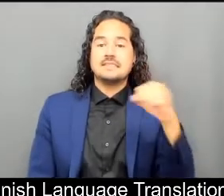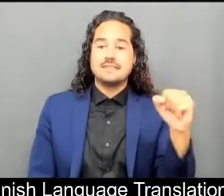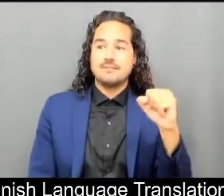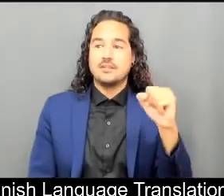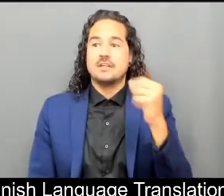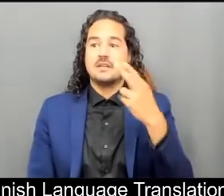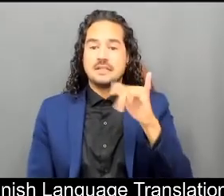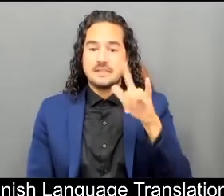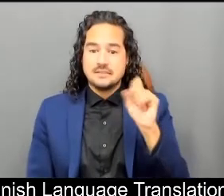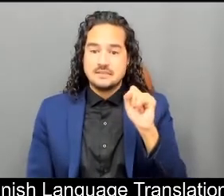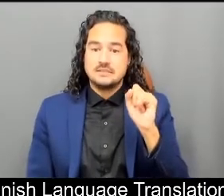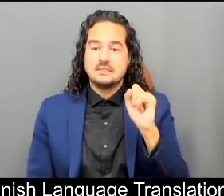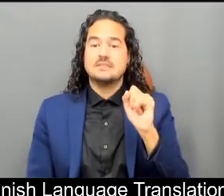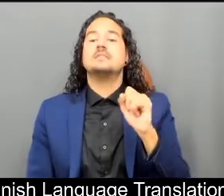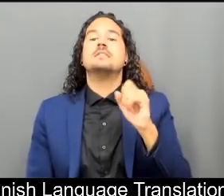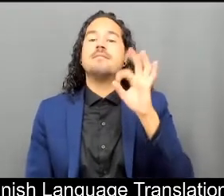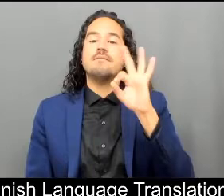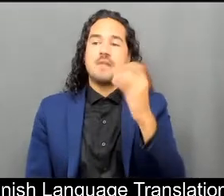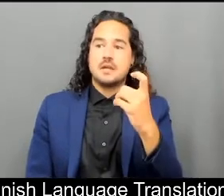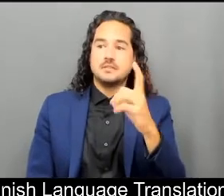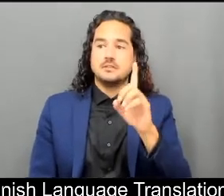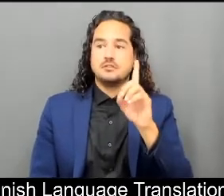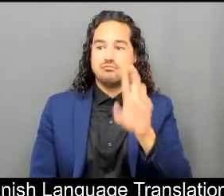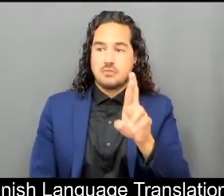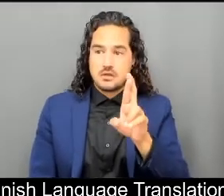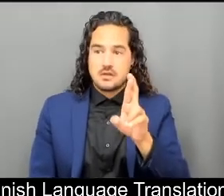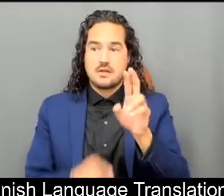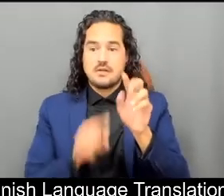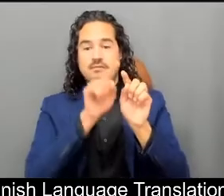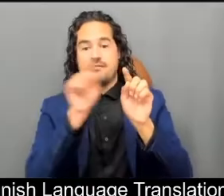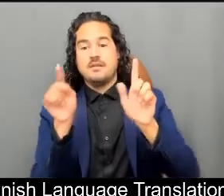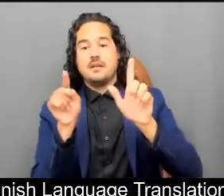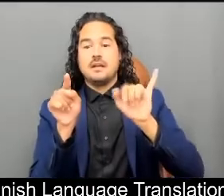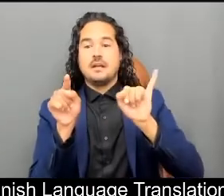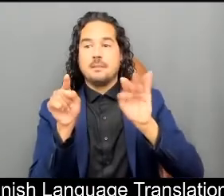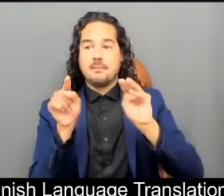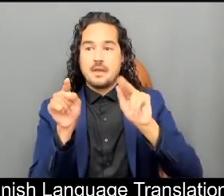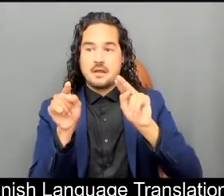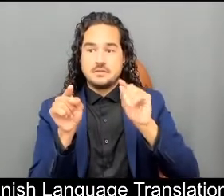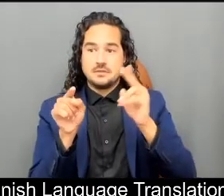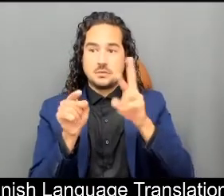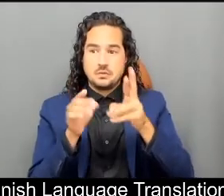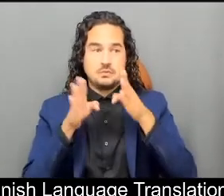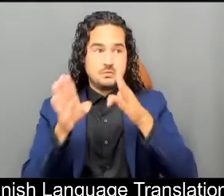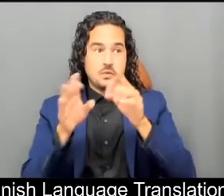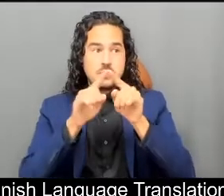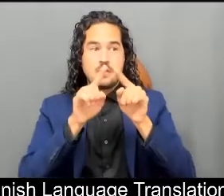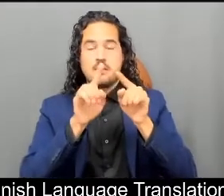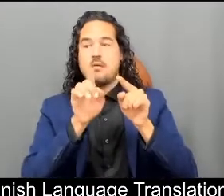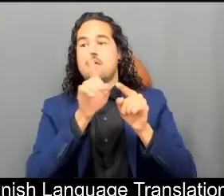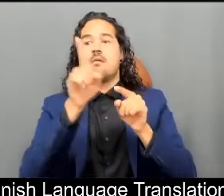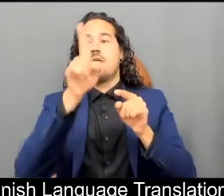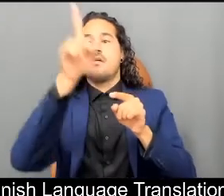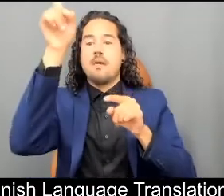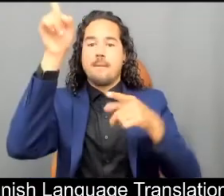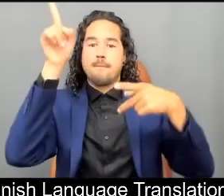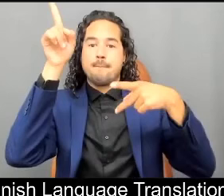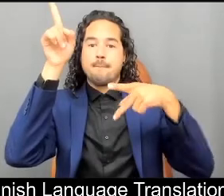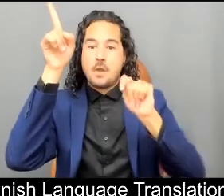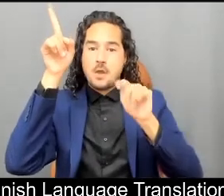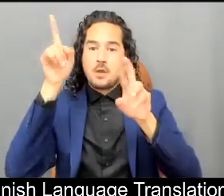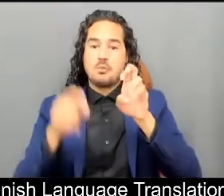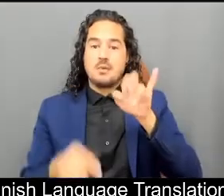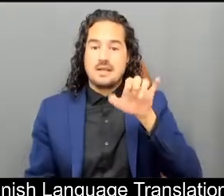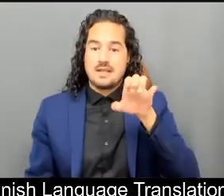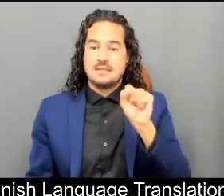along on Limitour Road, which kind of basically comes back out near Point Reyes Station. We also